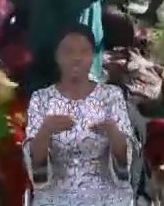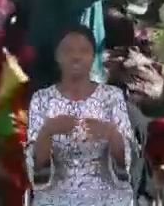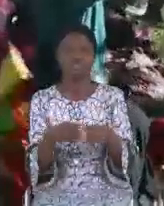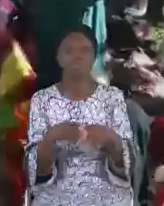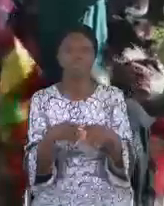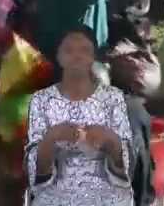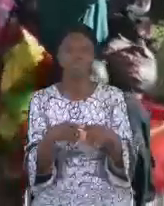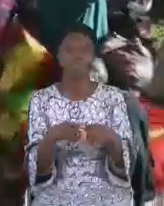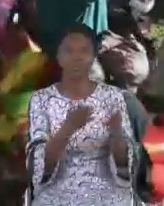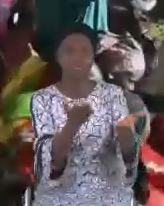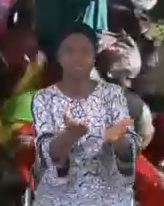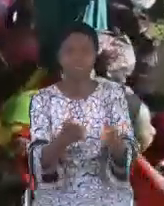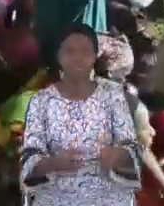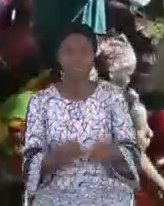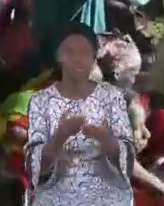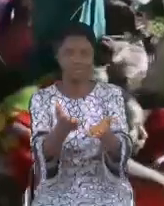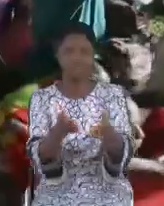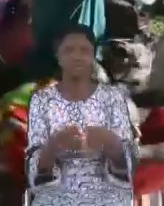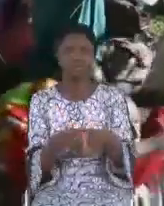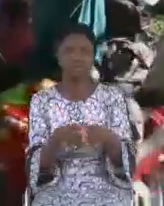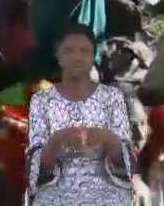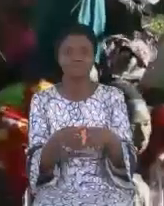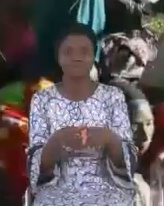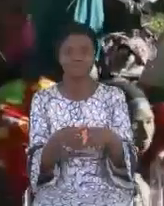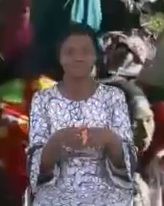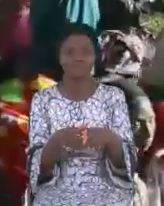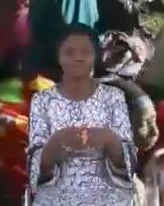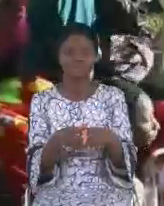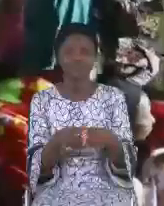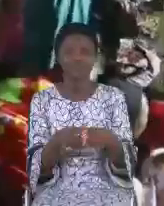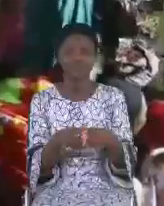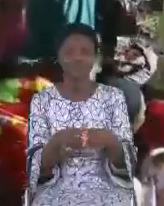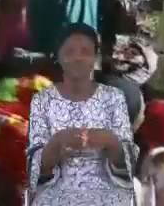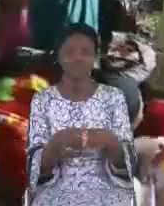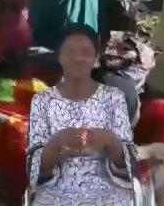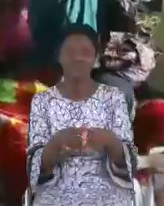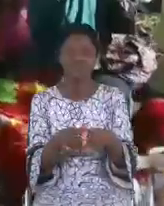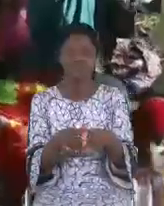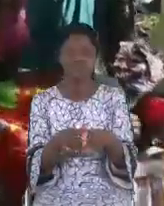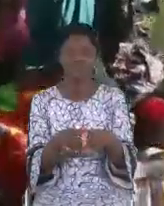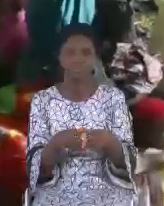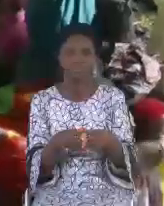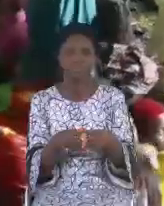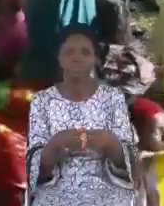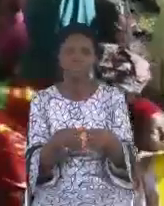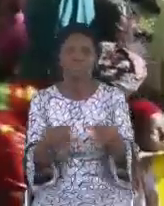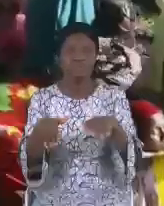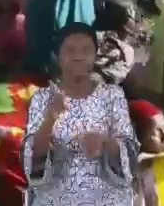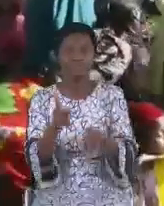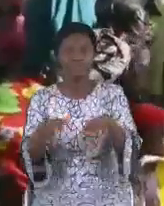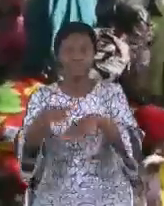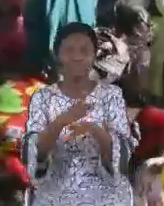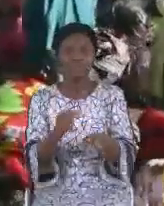listening over the radio or television, you also use the number on